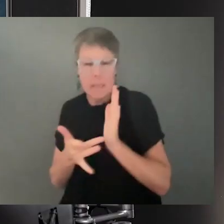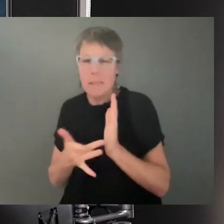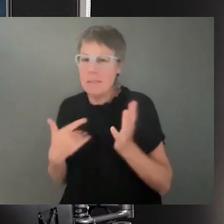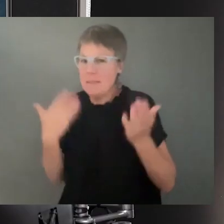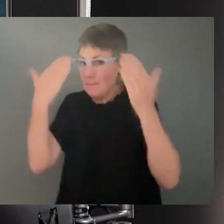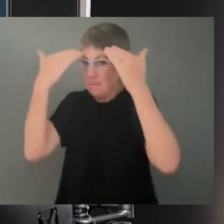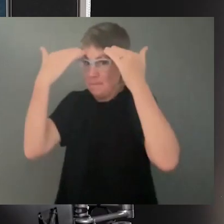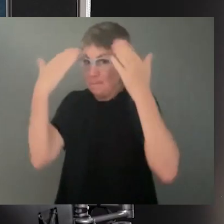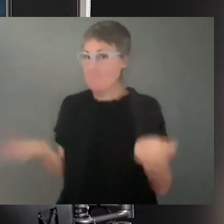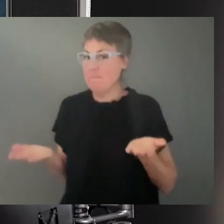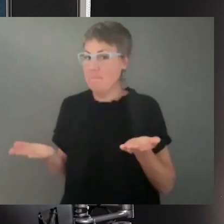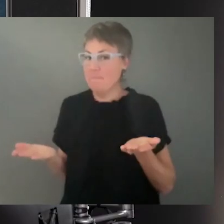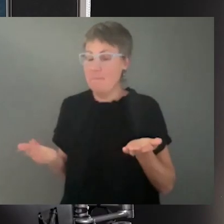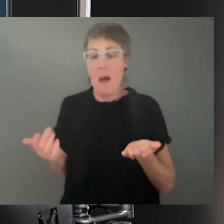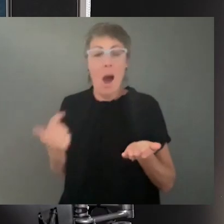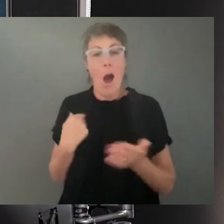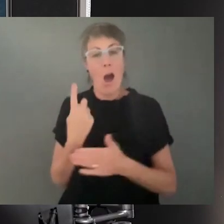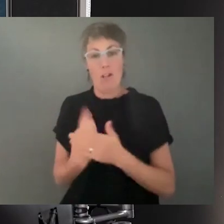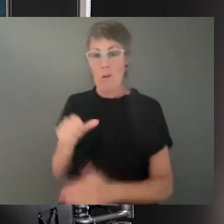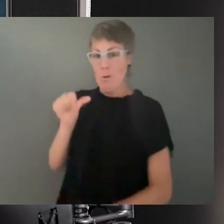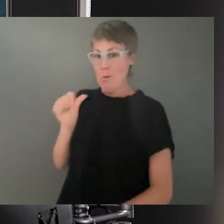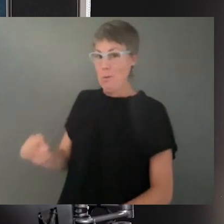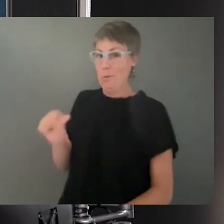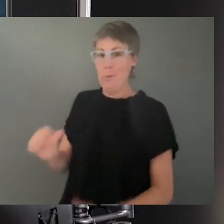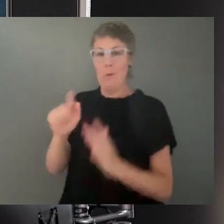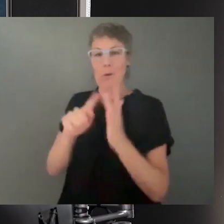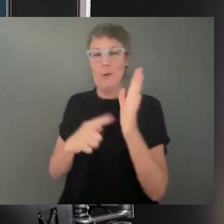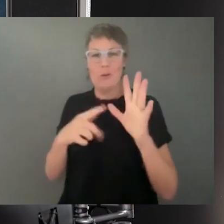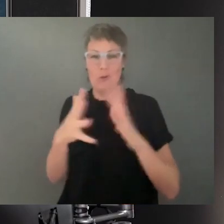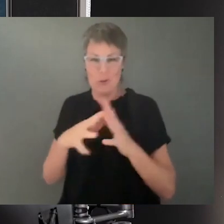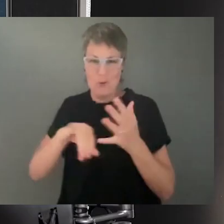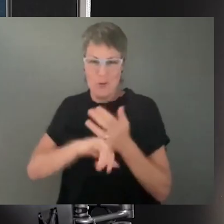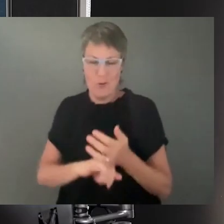for everybody else to hear. And they and I am really grateful.